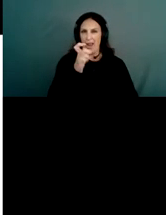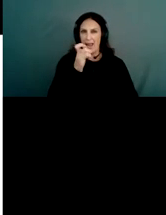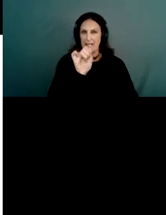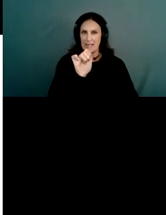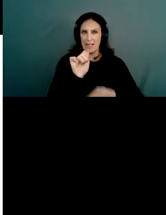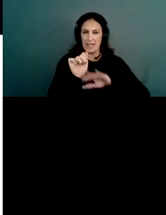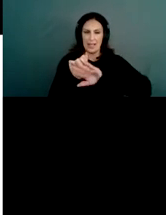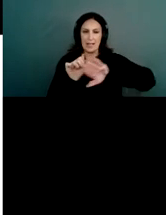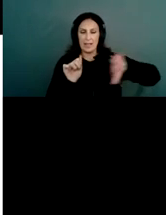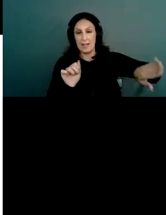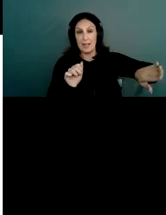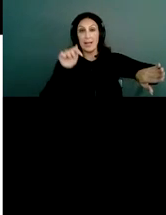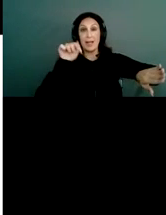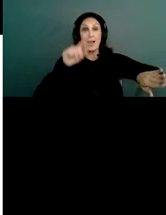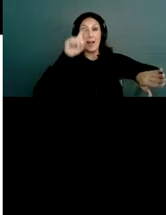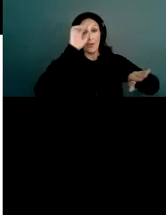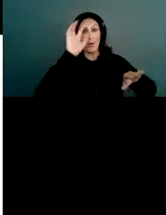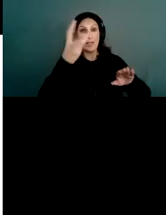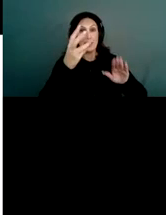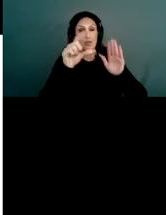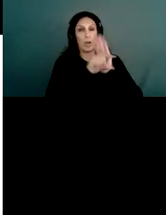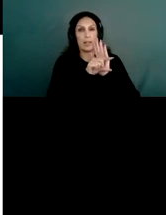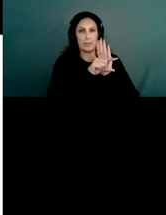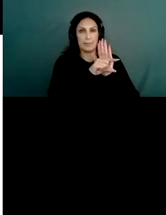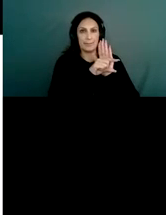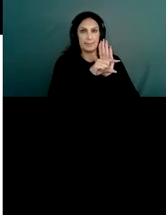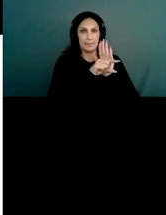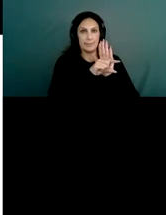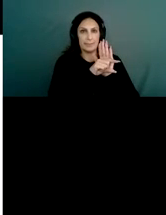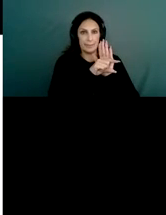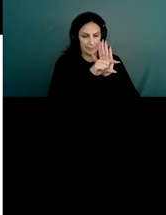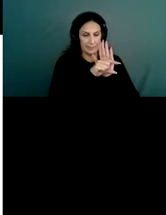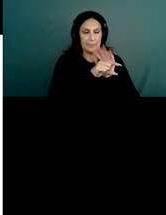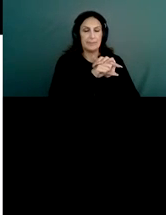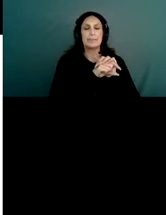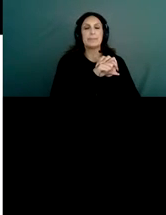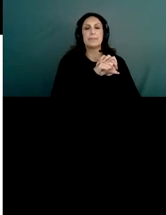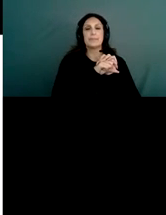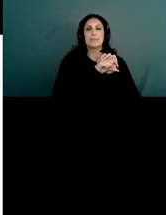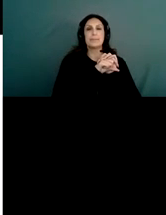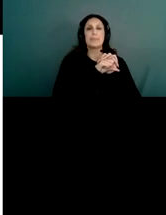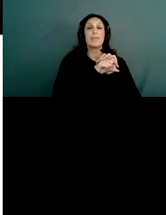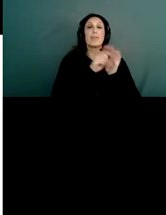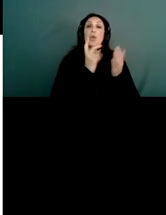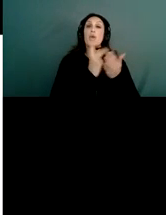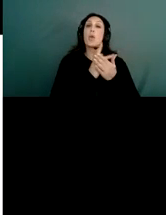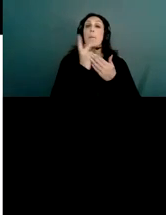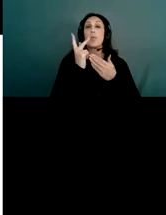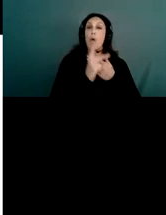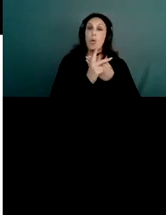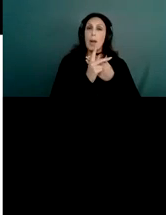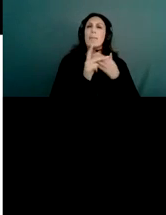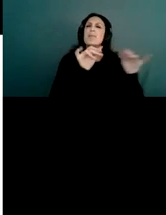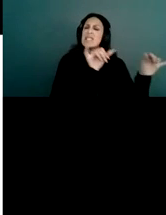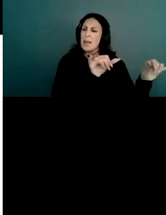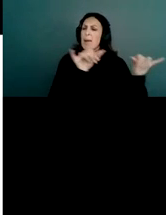called PowerUp, and that's for students, as I said, that are in 6th grade. The program has some similarities, yet it